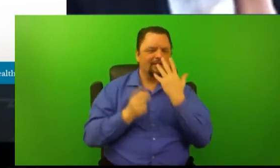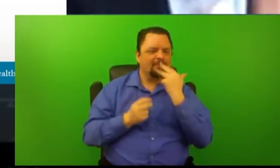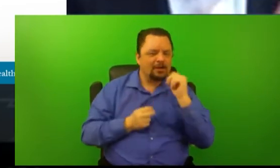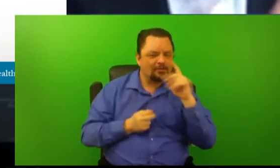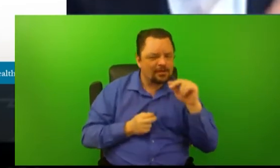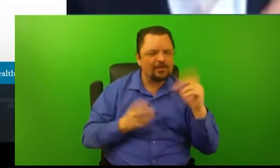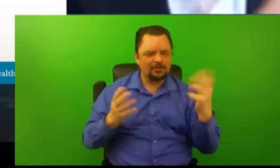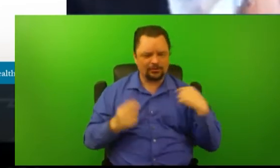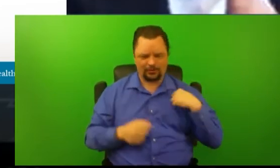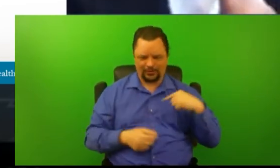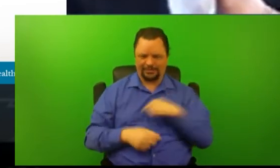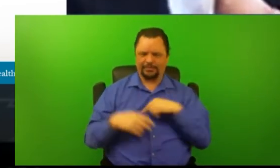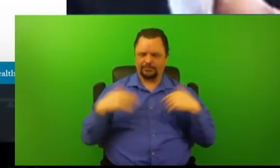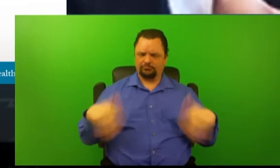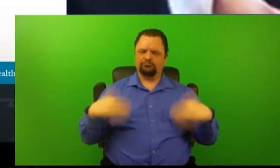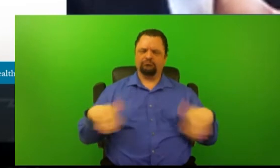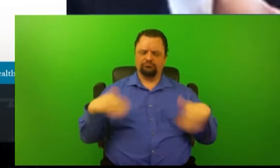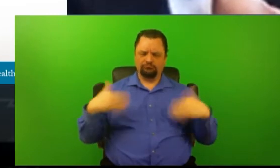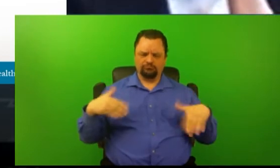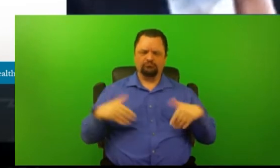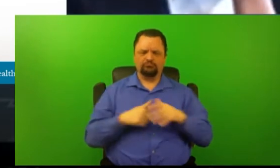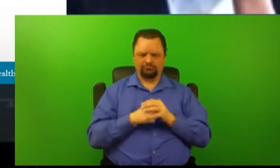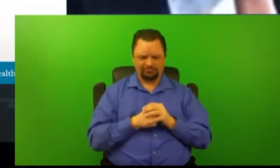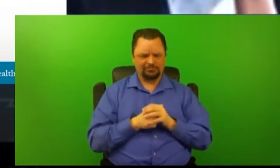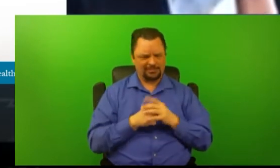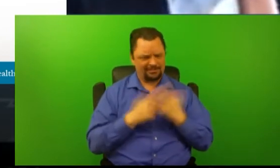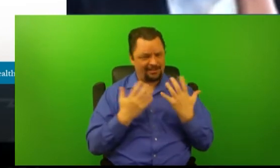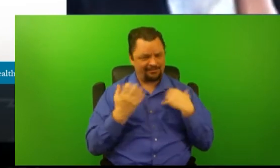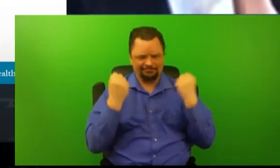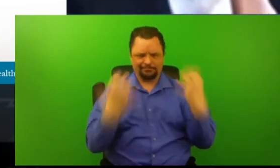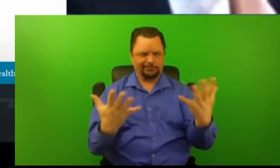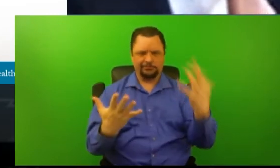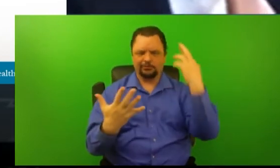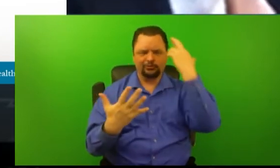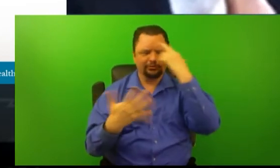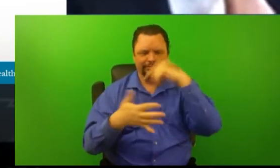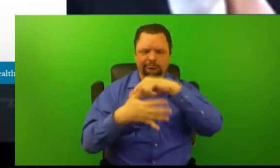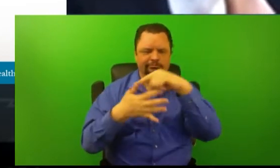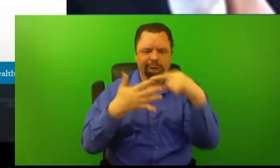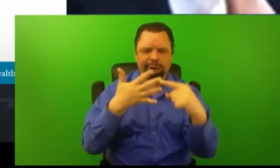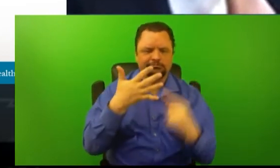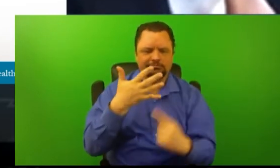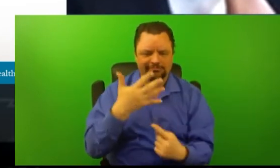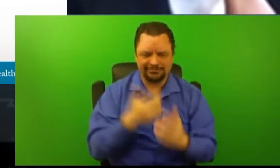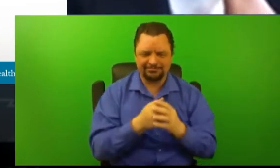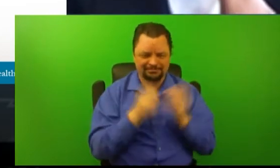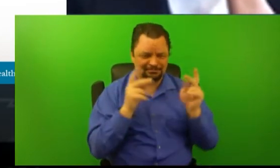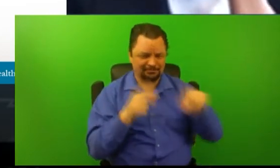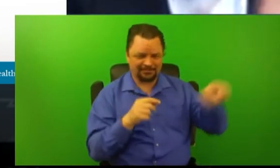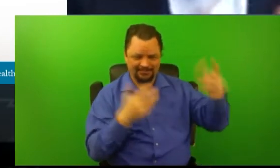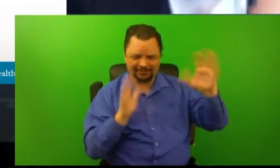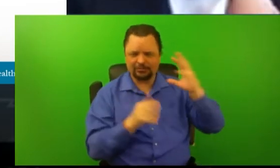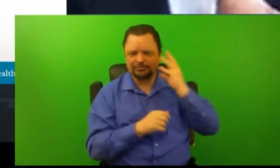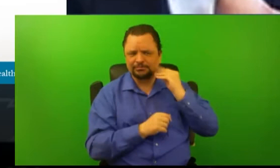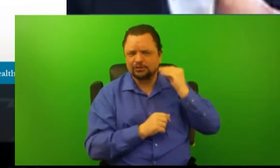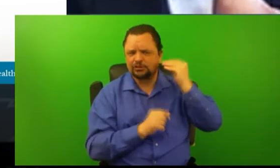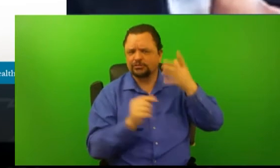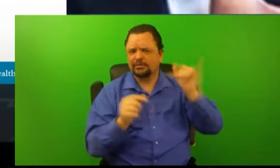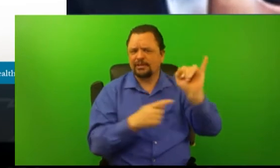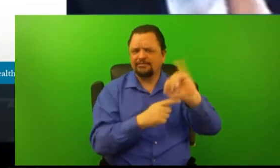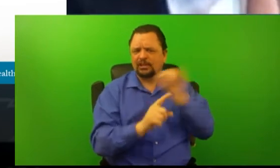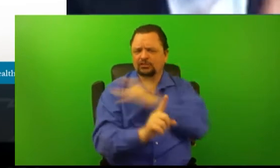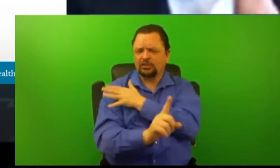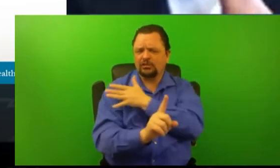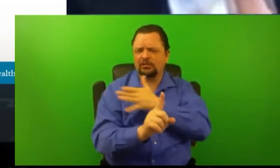at. People have had previous infections that's contributed to our immunity. People have